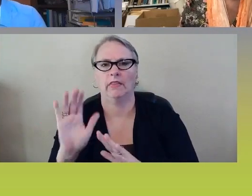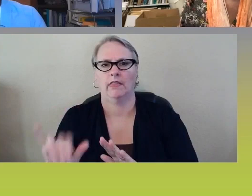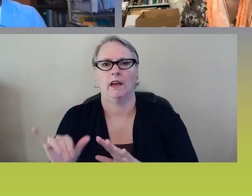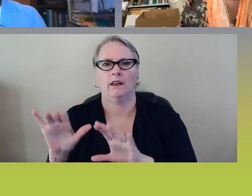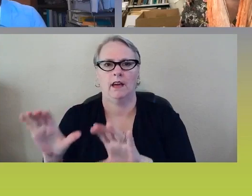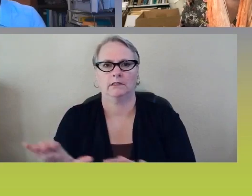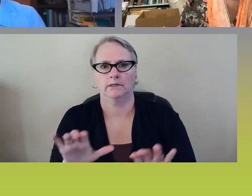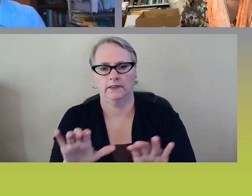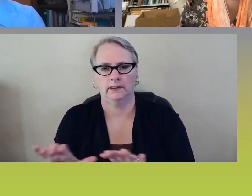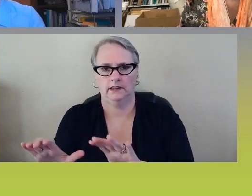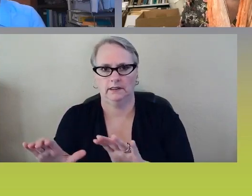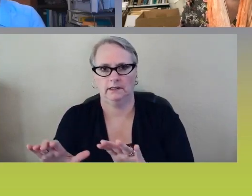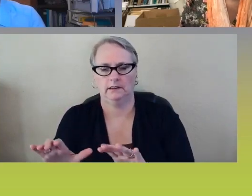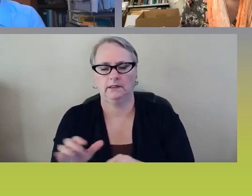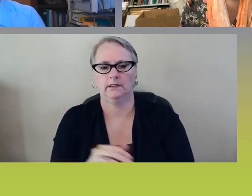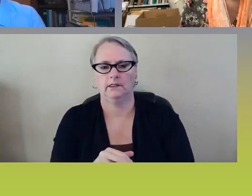activity.